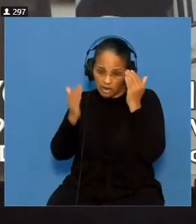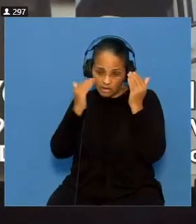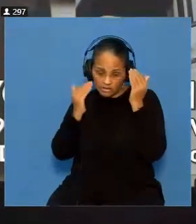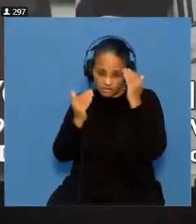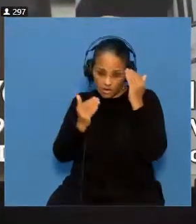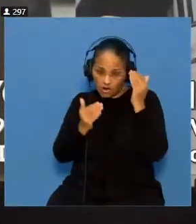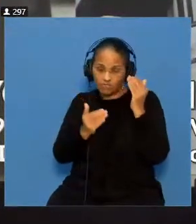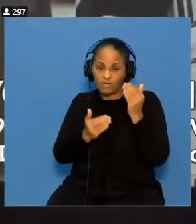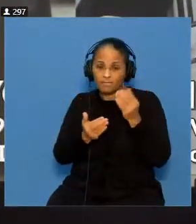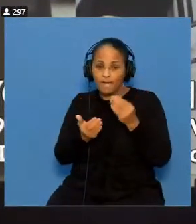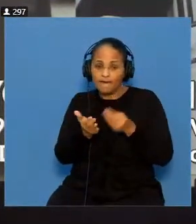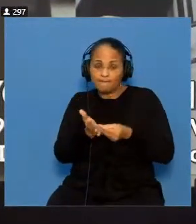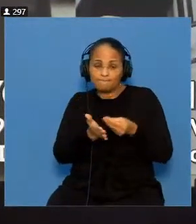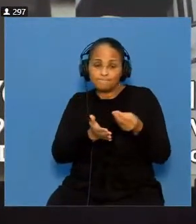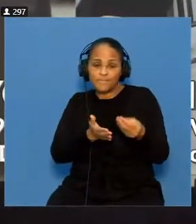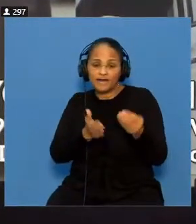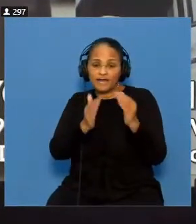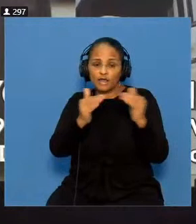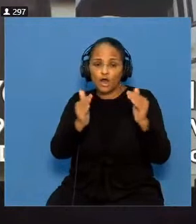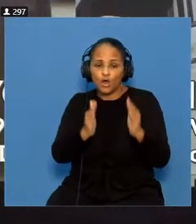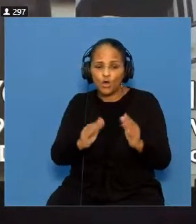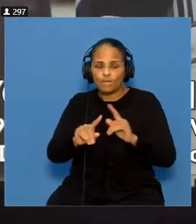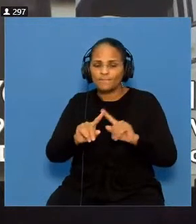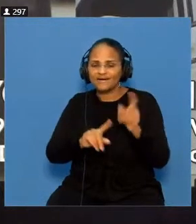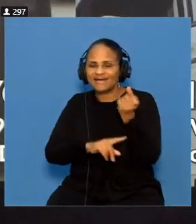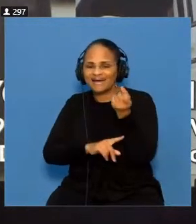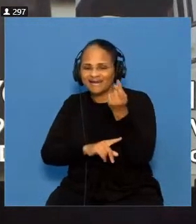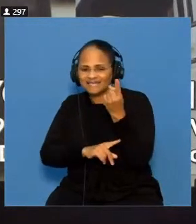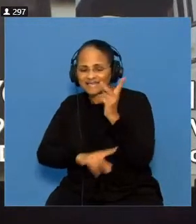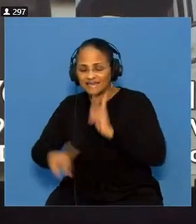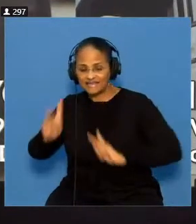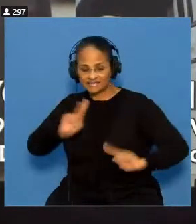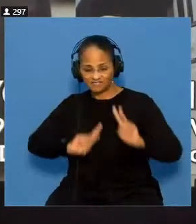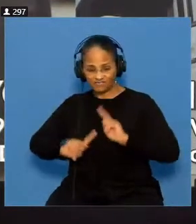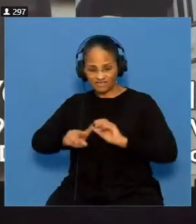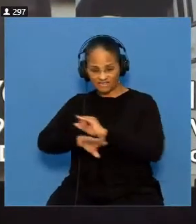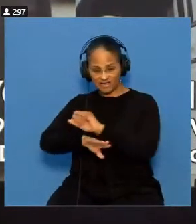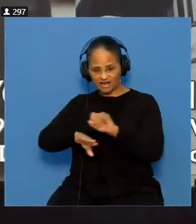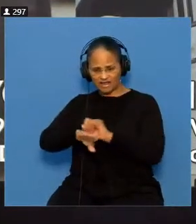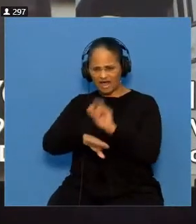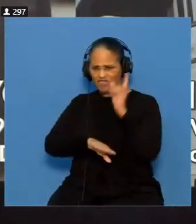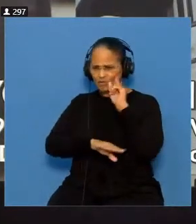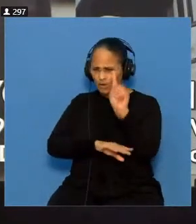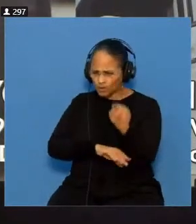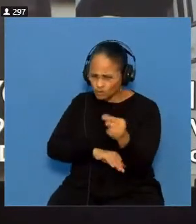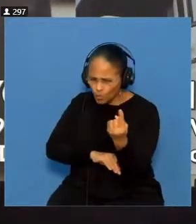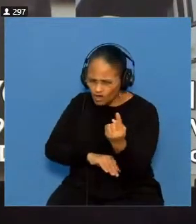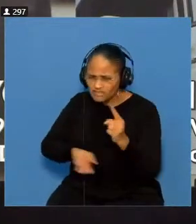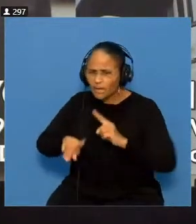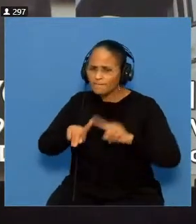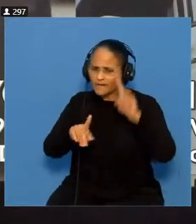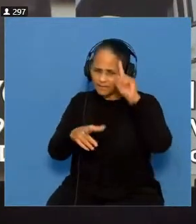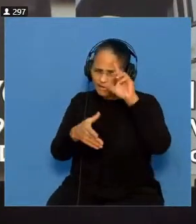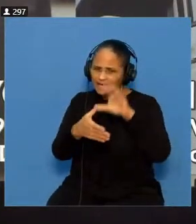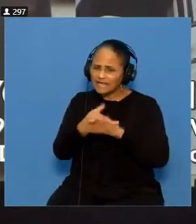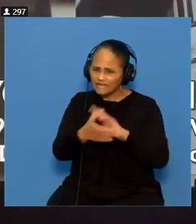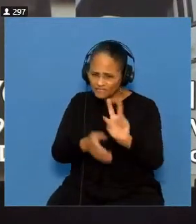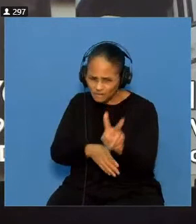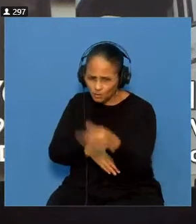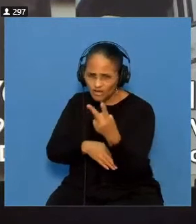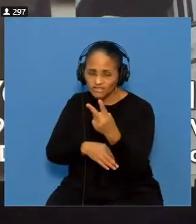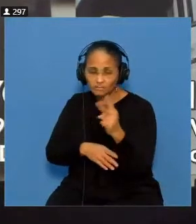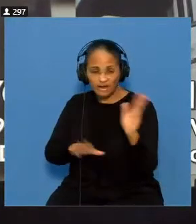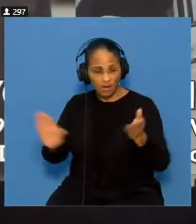buying a home in Bermuda. I understand that he has visited the island. I thought it was once, but I believe it is twice. I